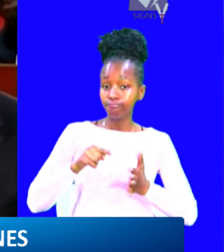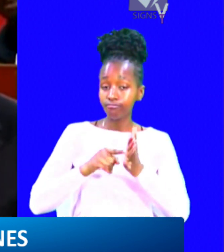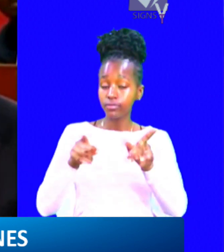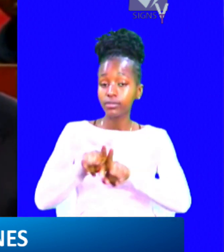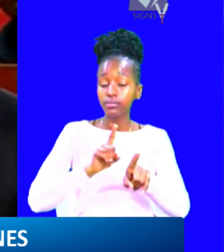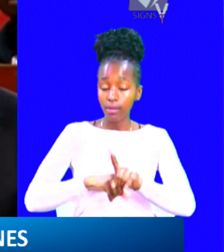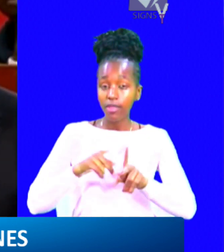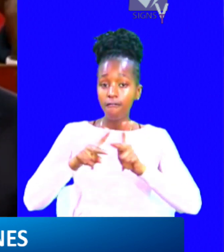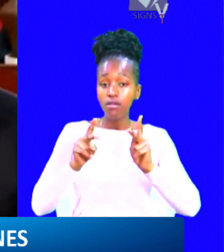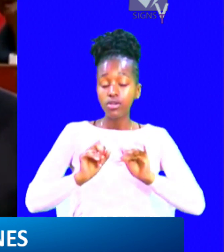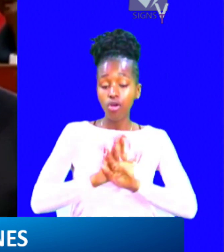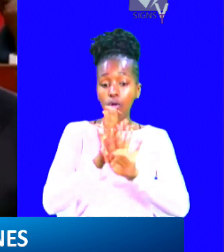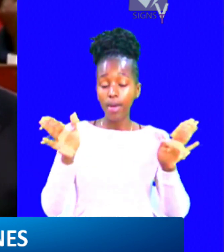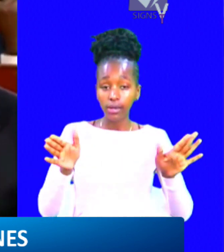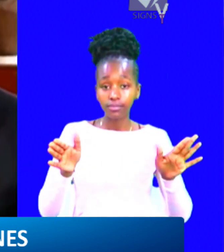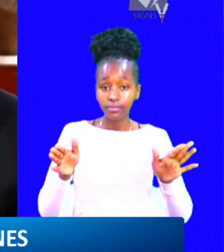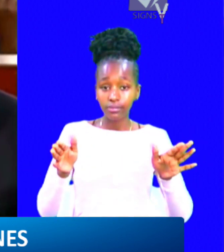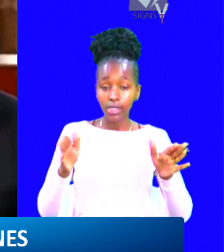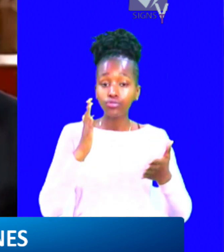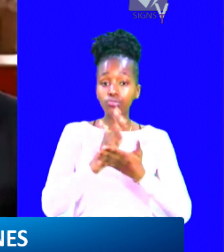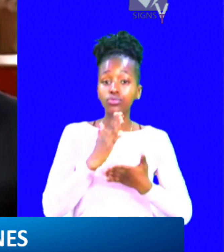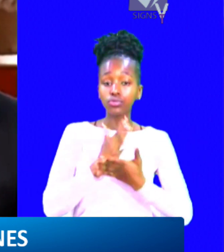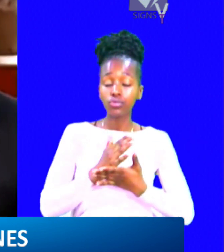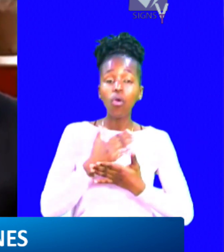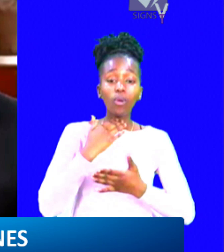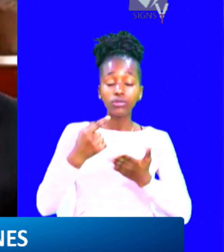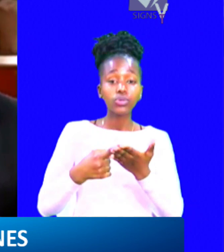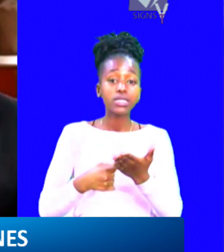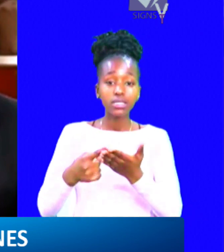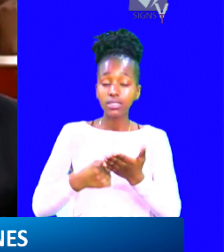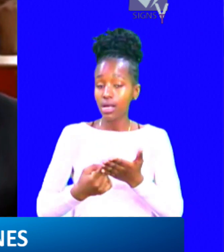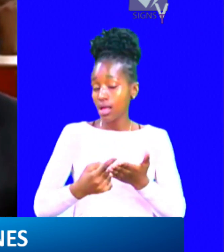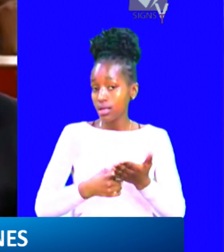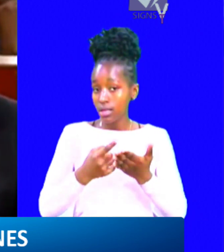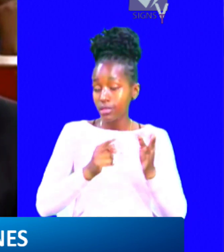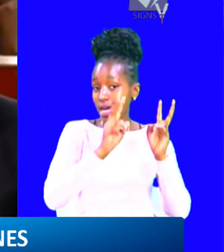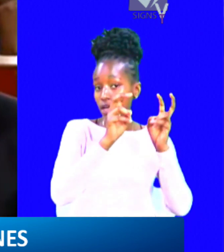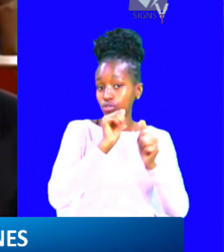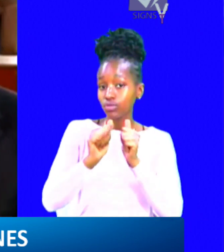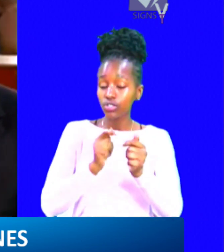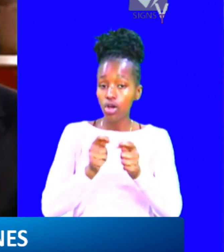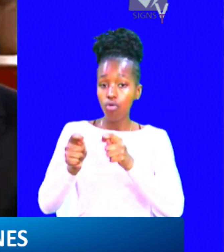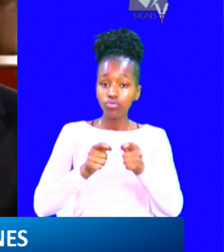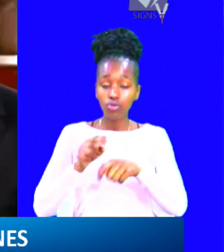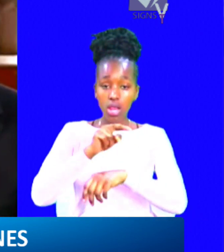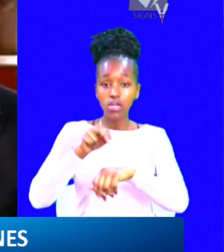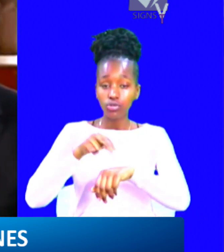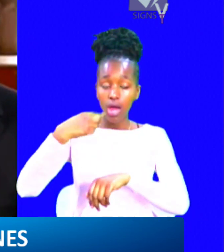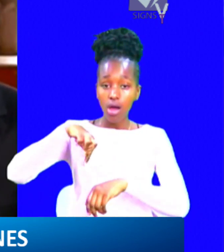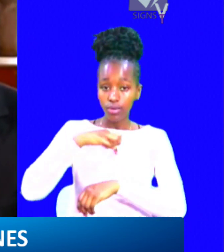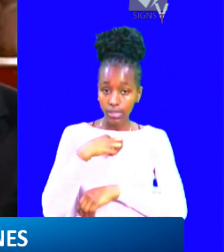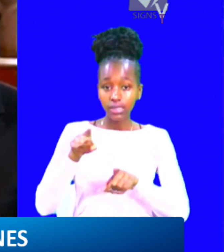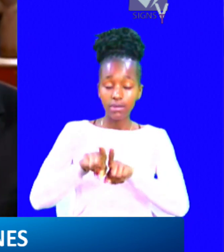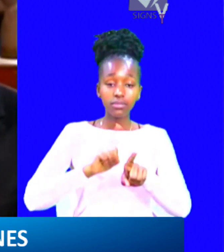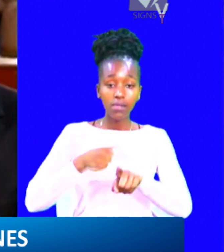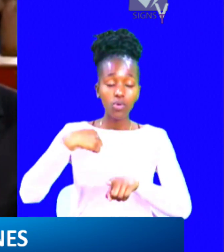and sincerely look at the issues that confront our nation, and try to deal